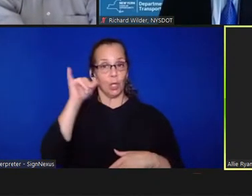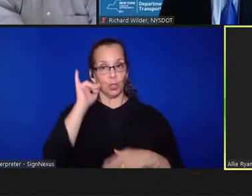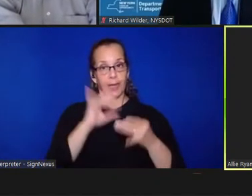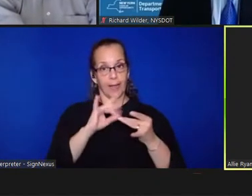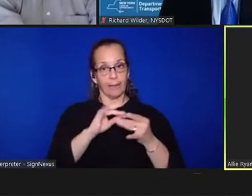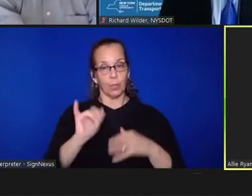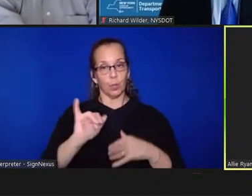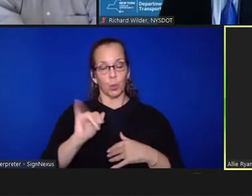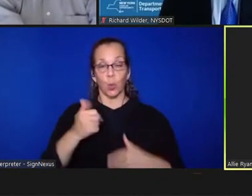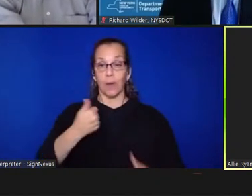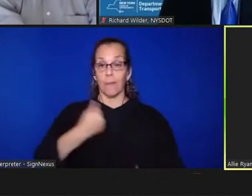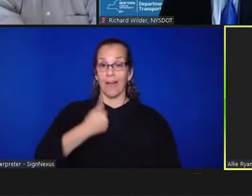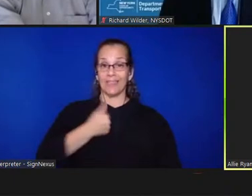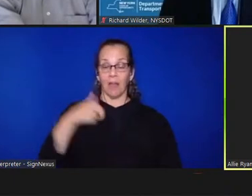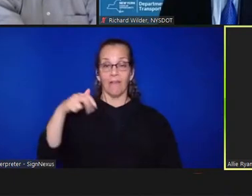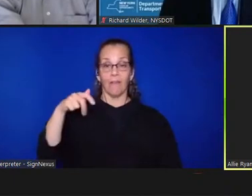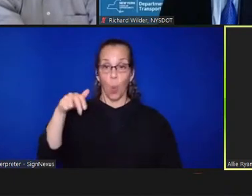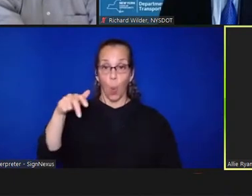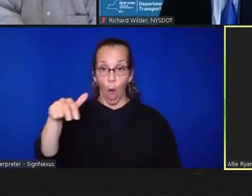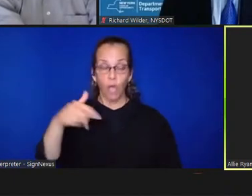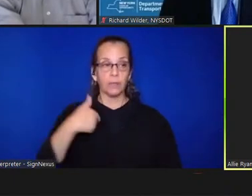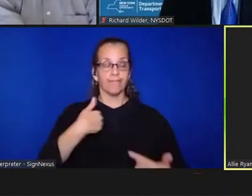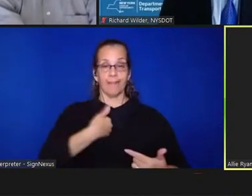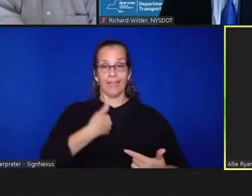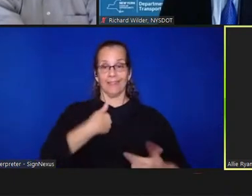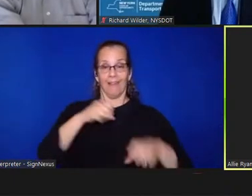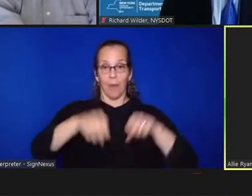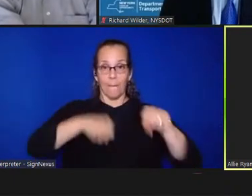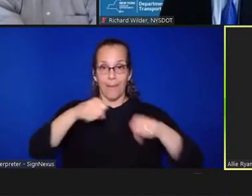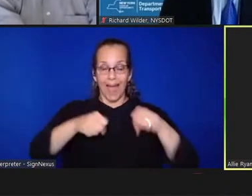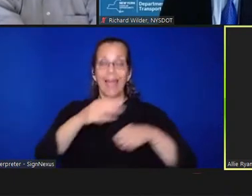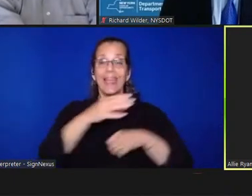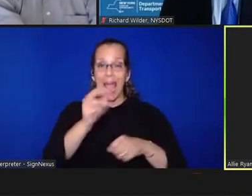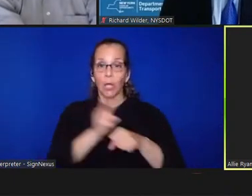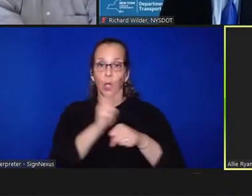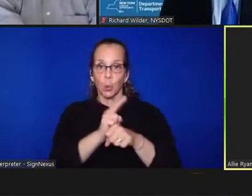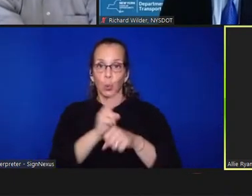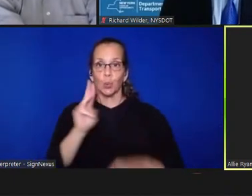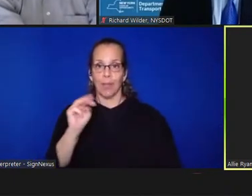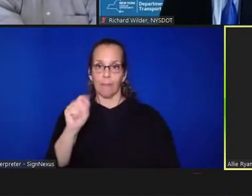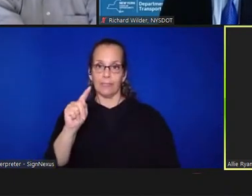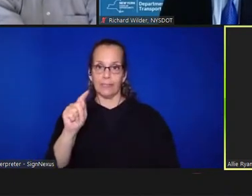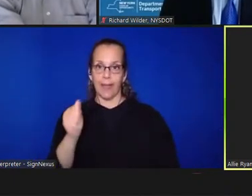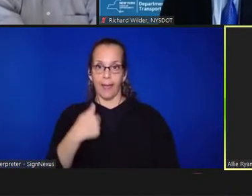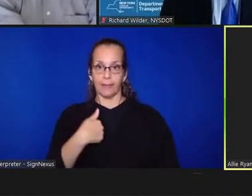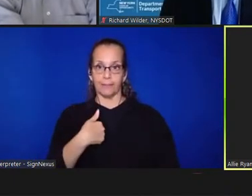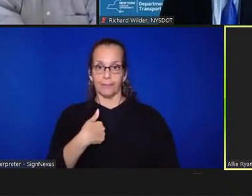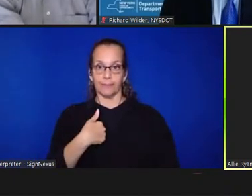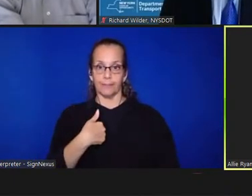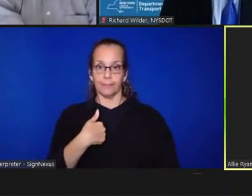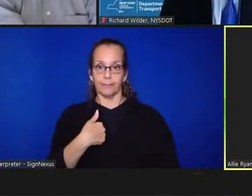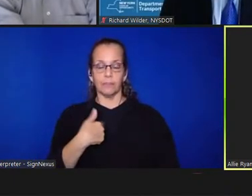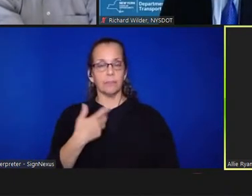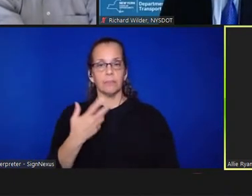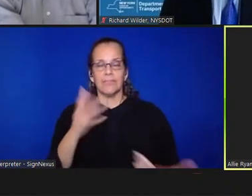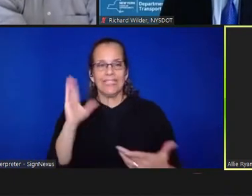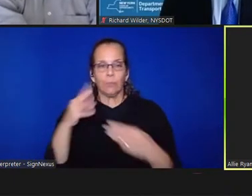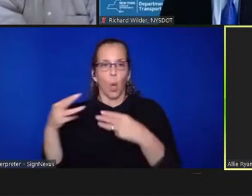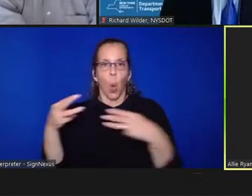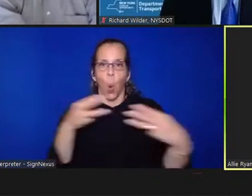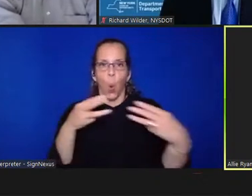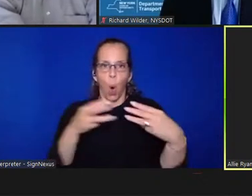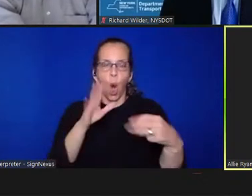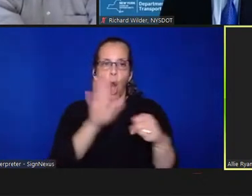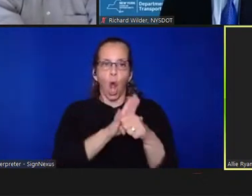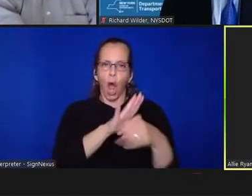I am a pedestrian a bicyclist and I use the MTA this is a war on the middle class on fixed